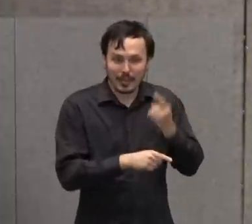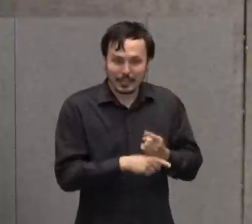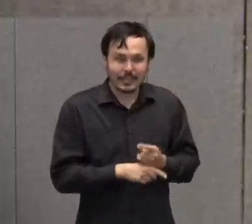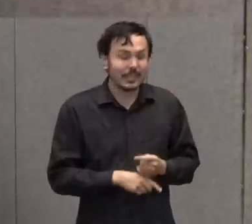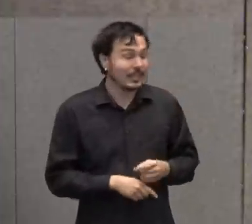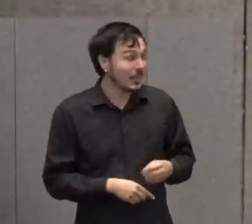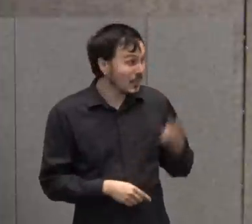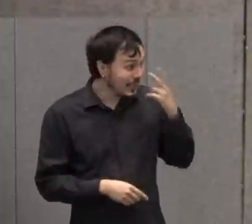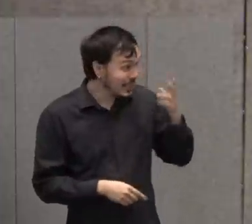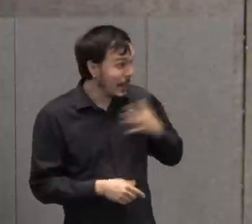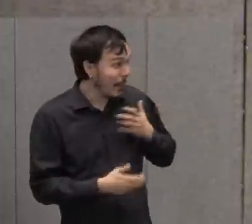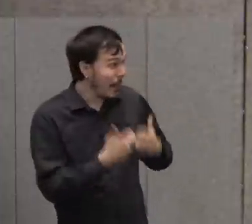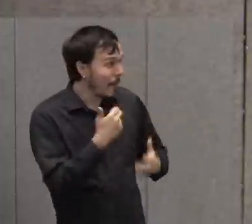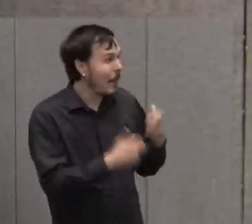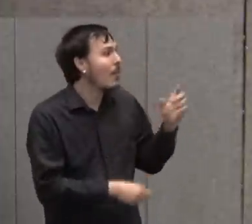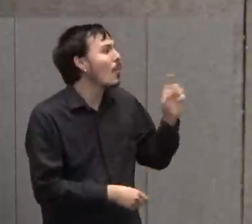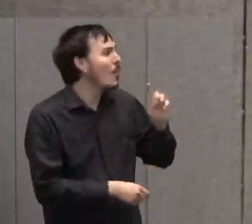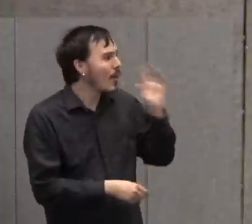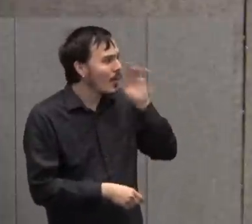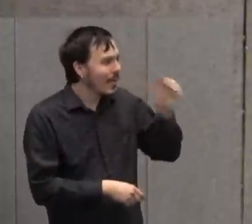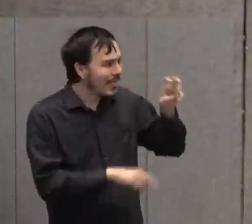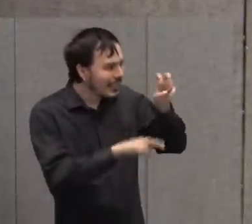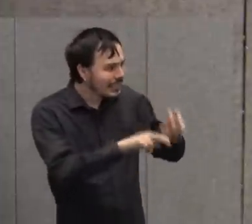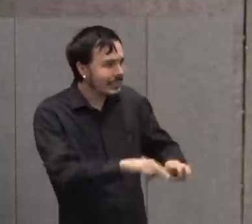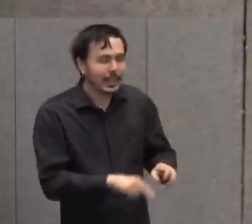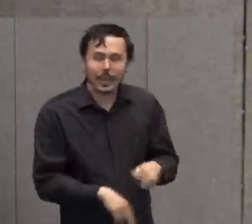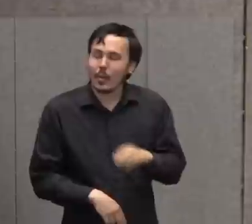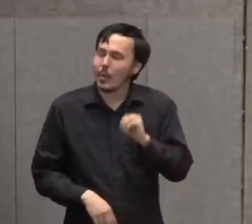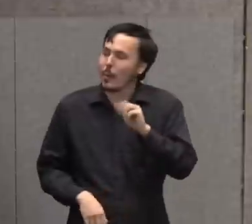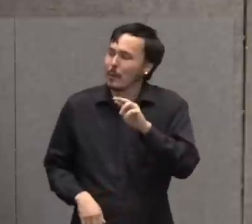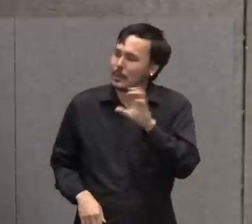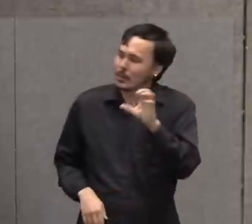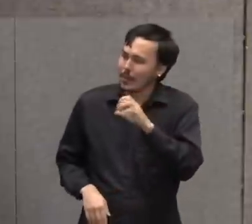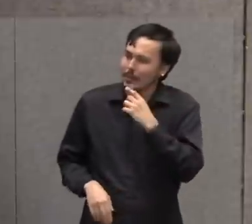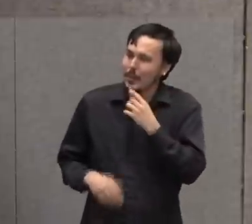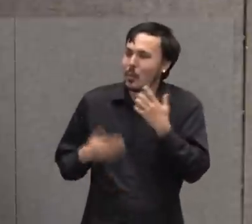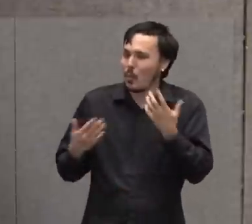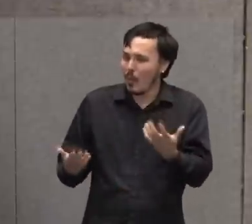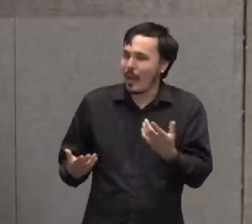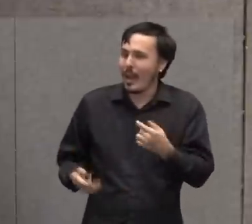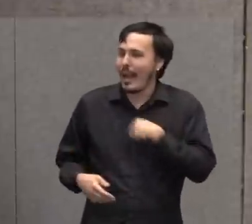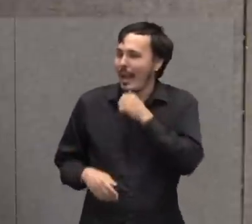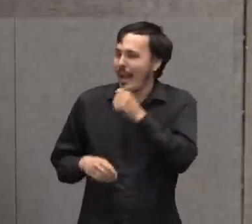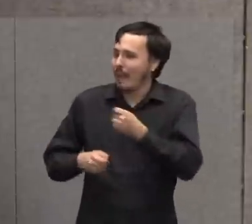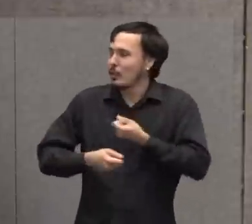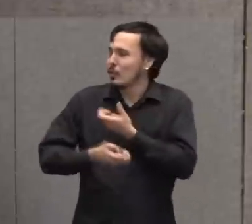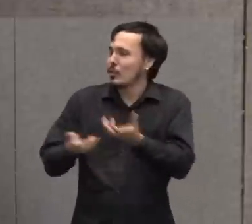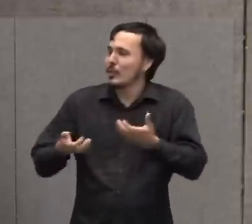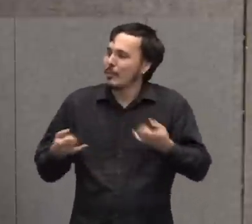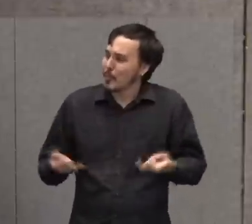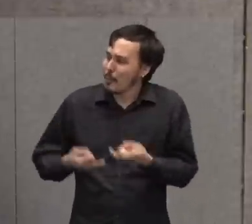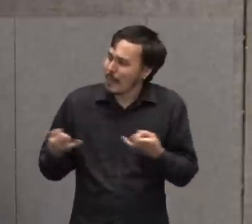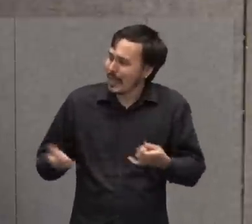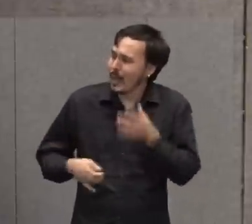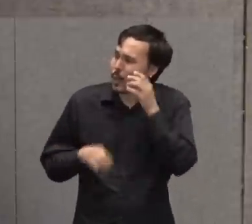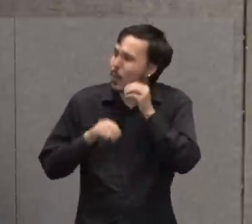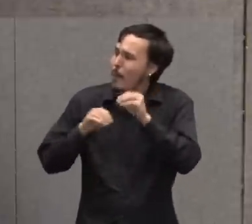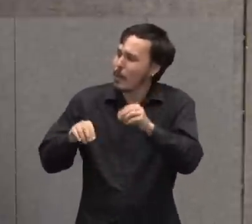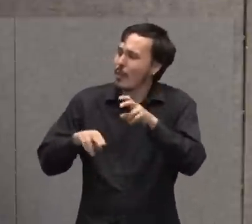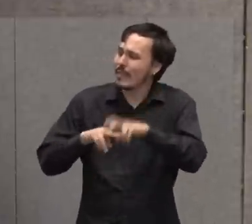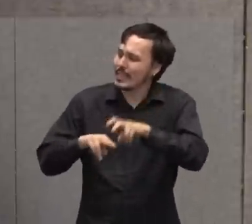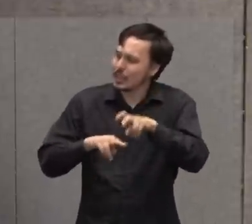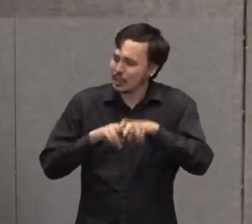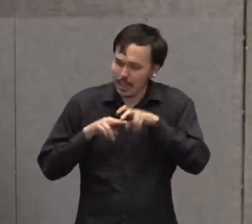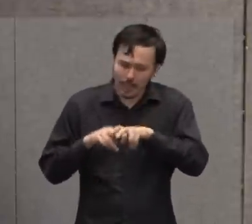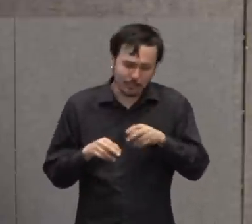to fit?" "Well, my dearest," said Mr. Comfort, "I haven't served the spaghetti yet. We'll just move a few chairs, reset